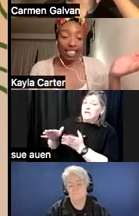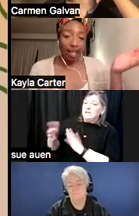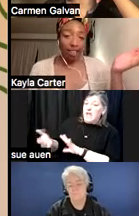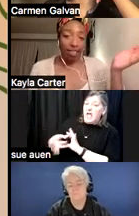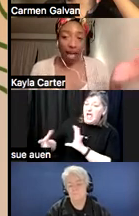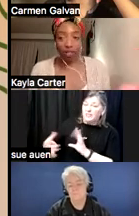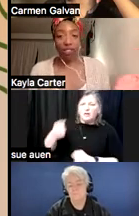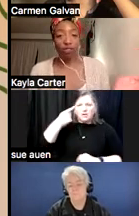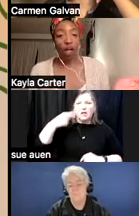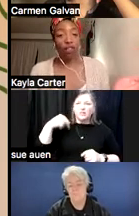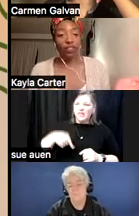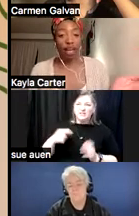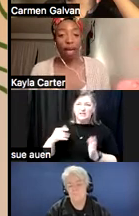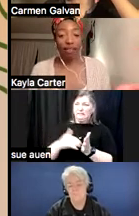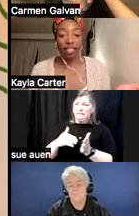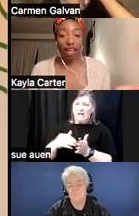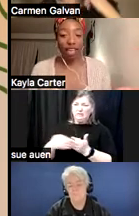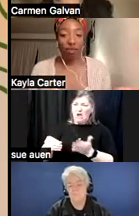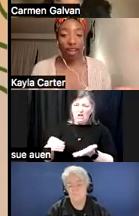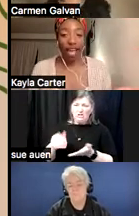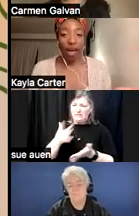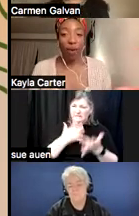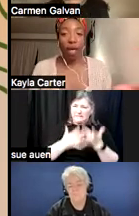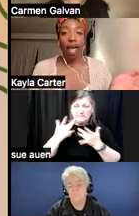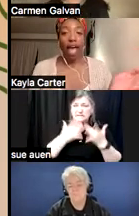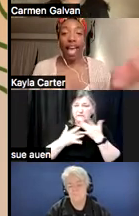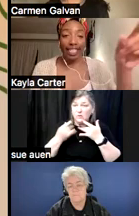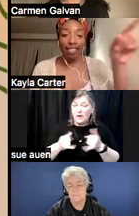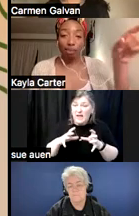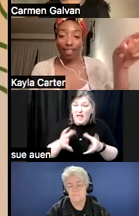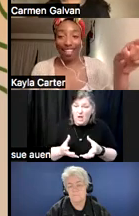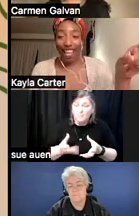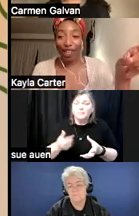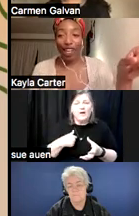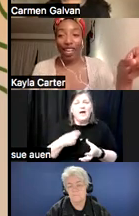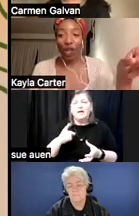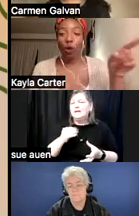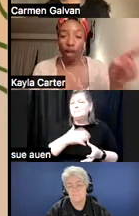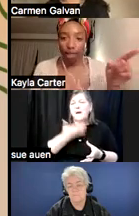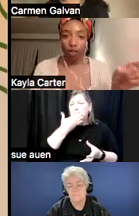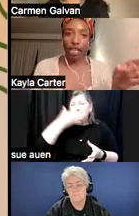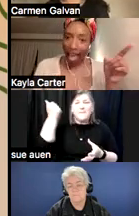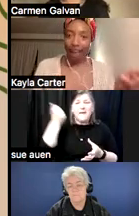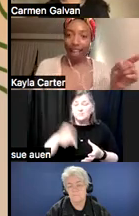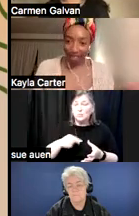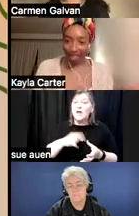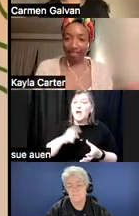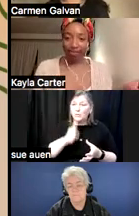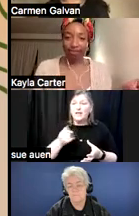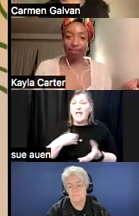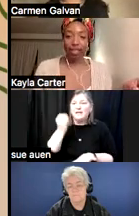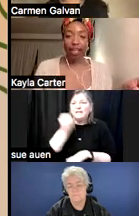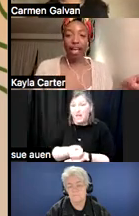this thousands of dollars that I'm having to navigate right now, I did the best that I could when I literally had